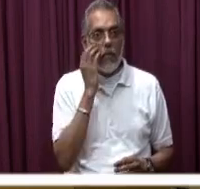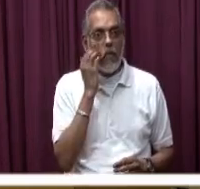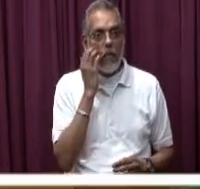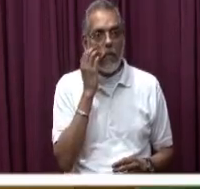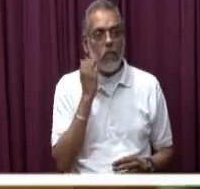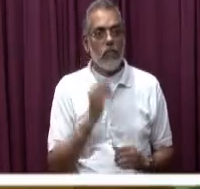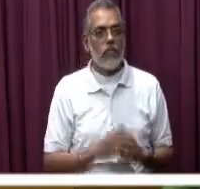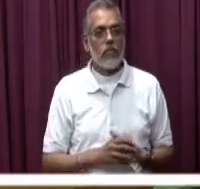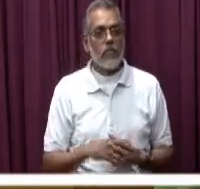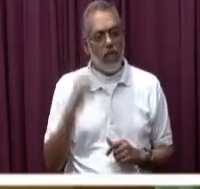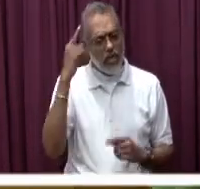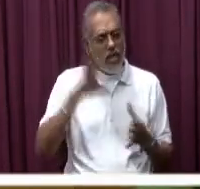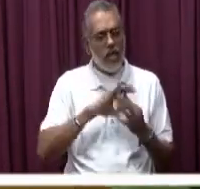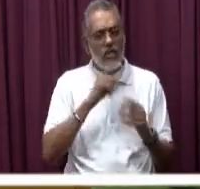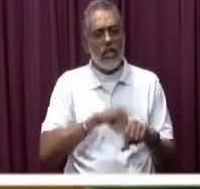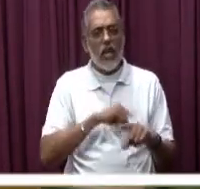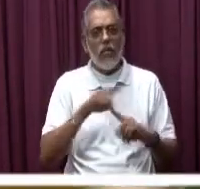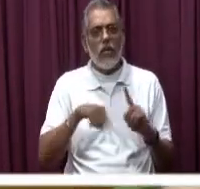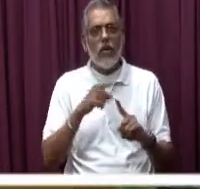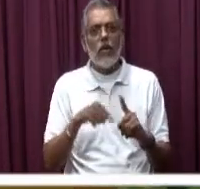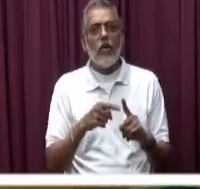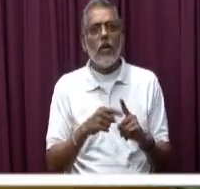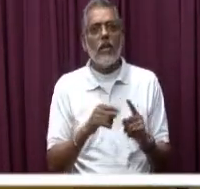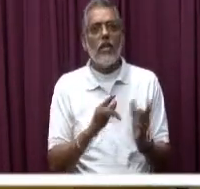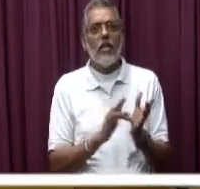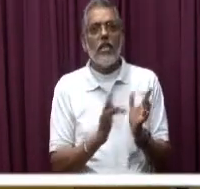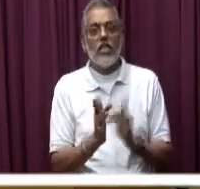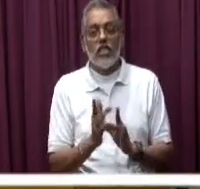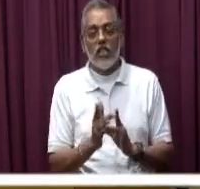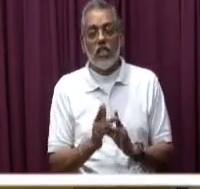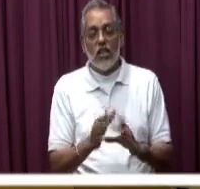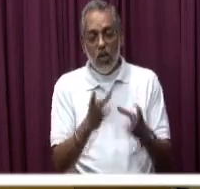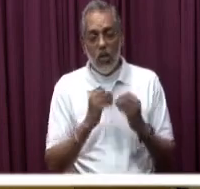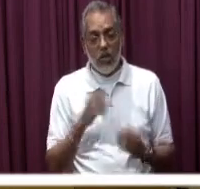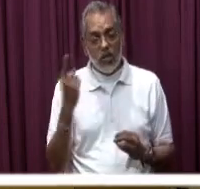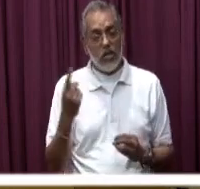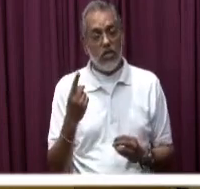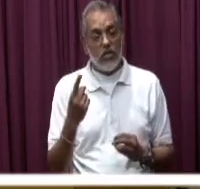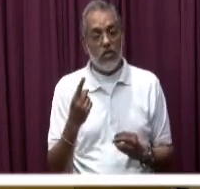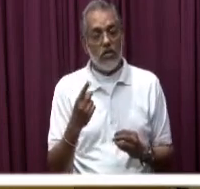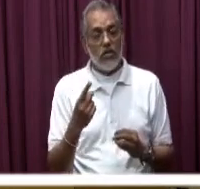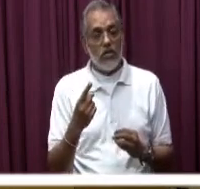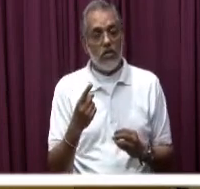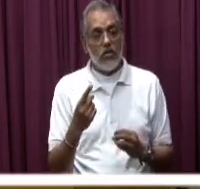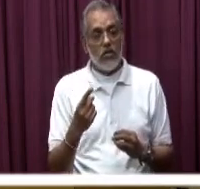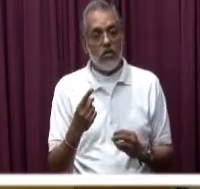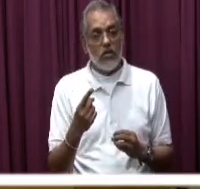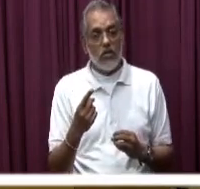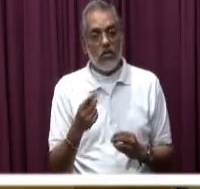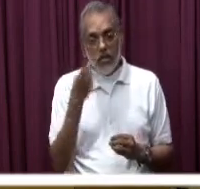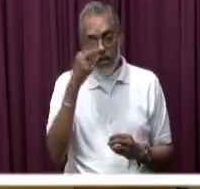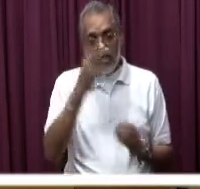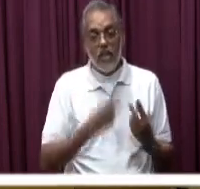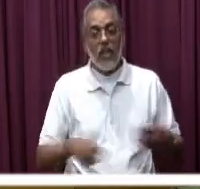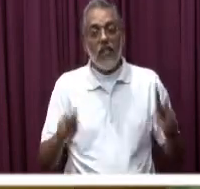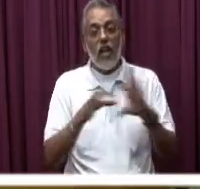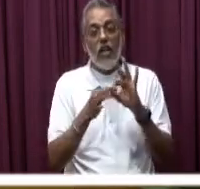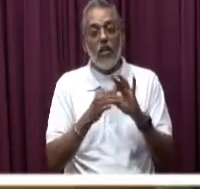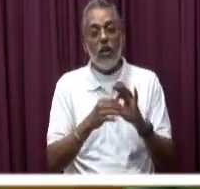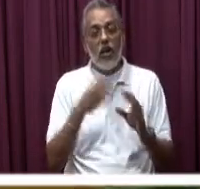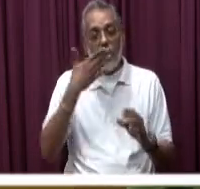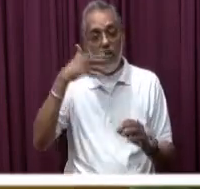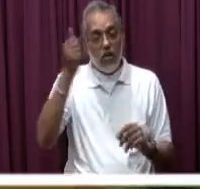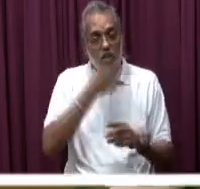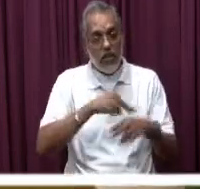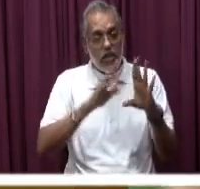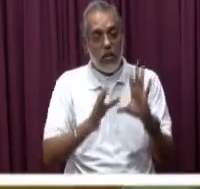you are cuddly, you are cute, you are best friend. That's what you want to go for? Or you want to go for the real value of being a